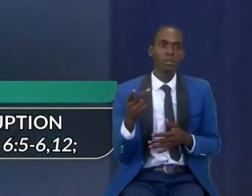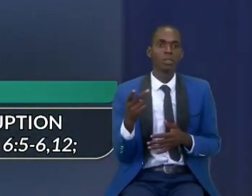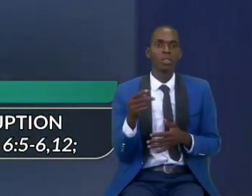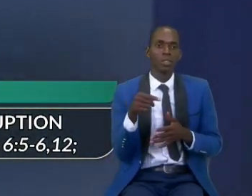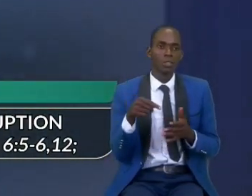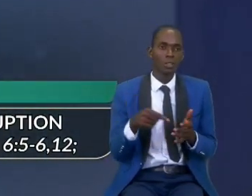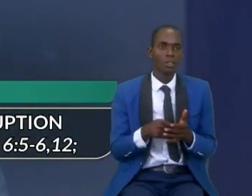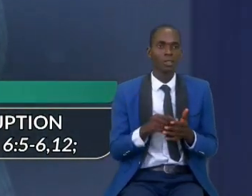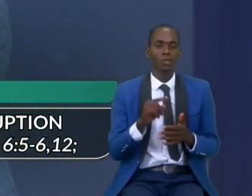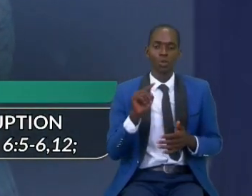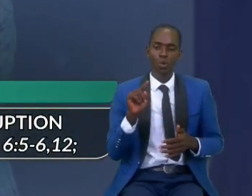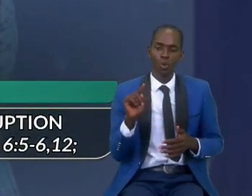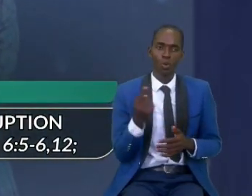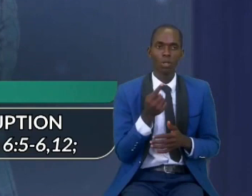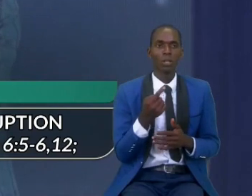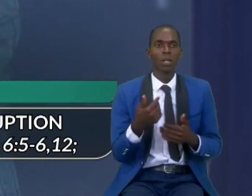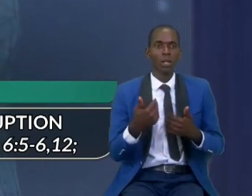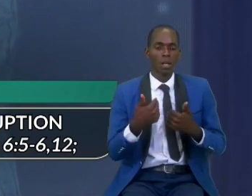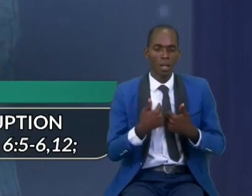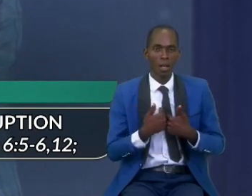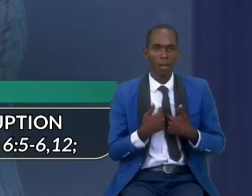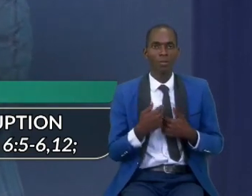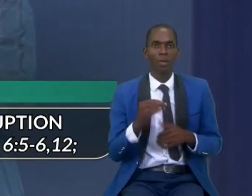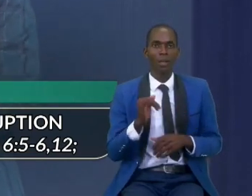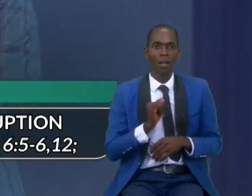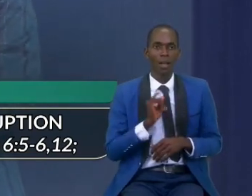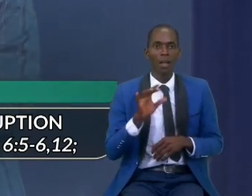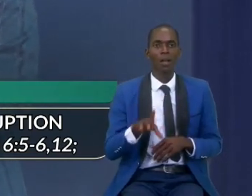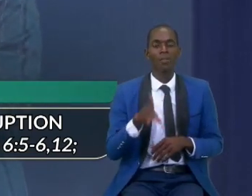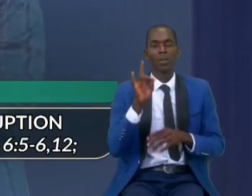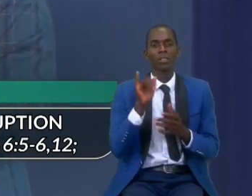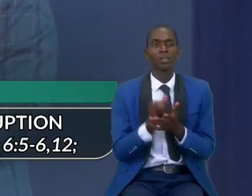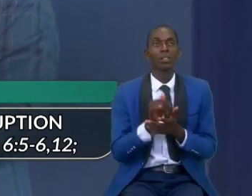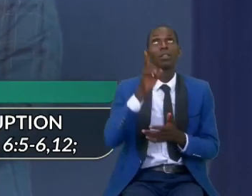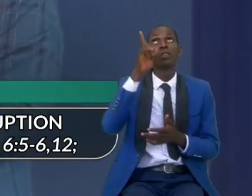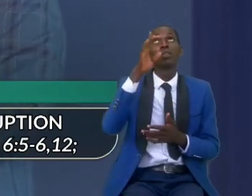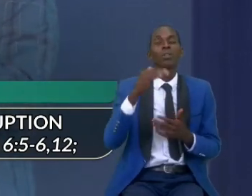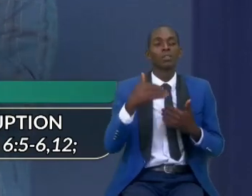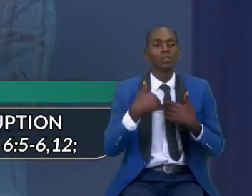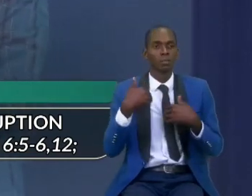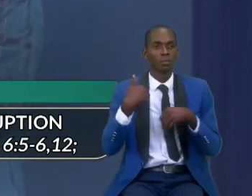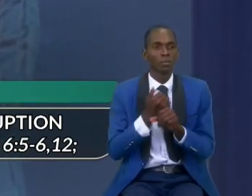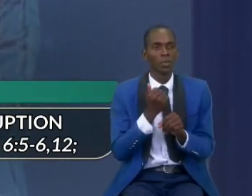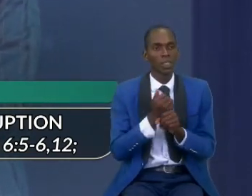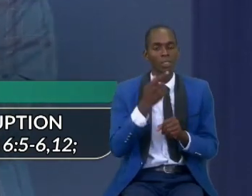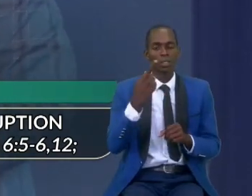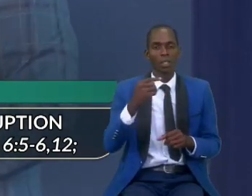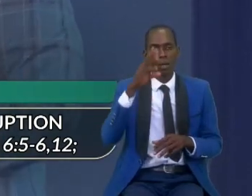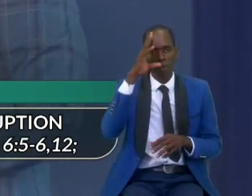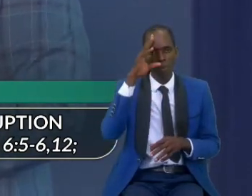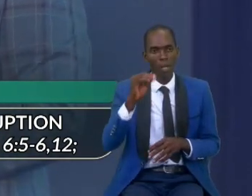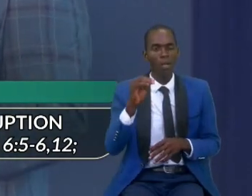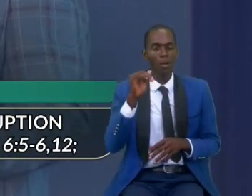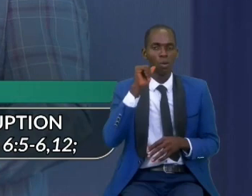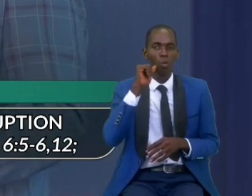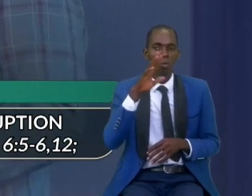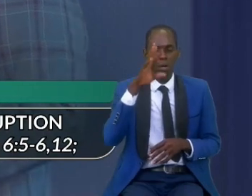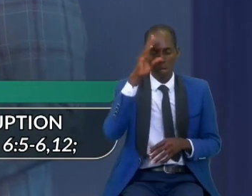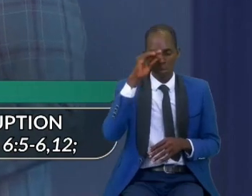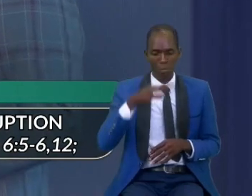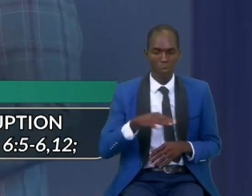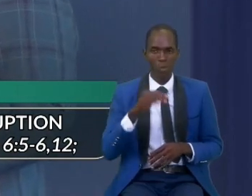has made the man, the woman, the boy, the girl upright. But they have